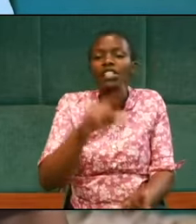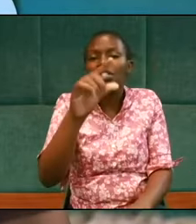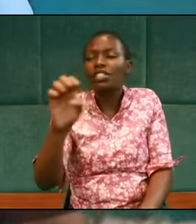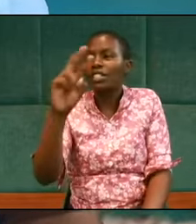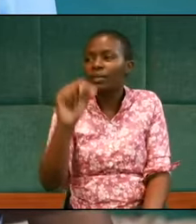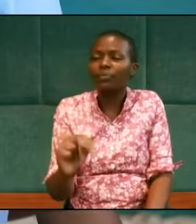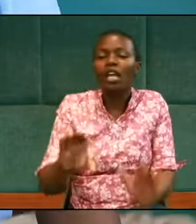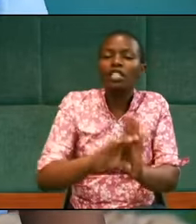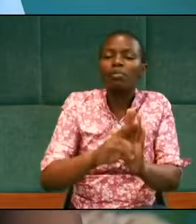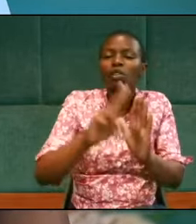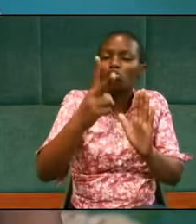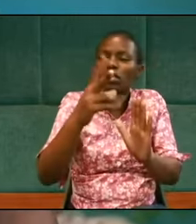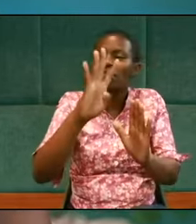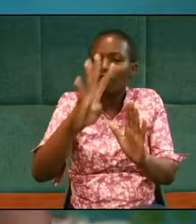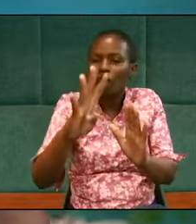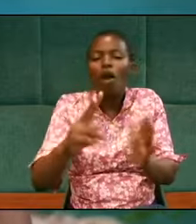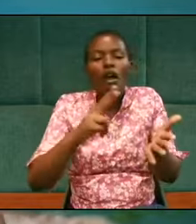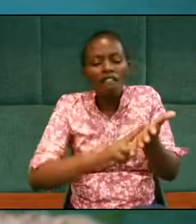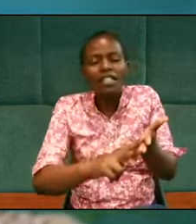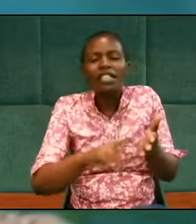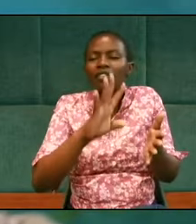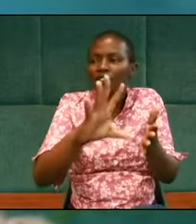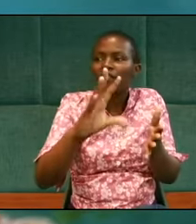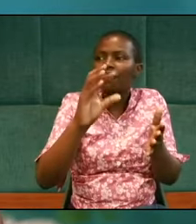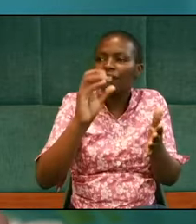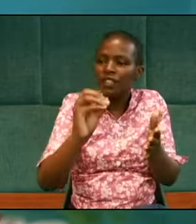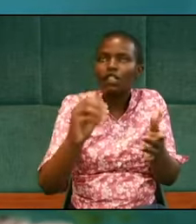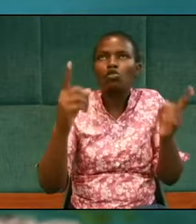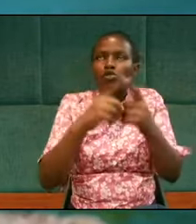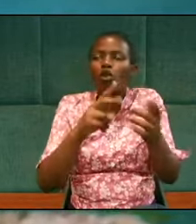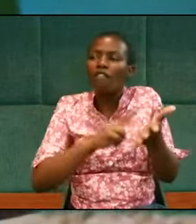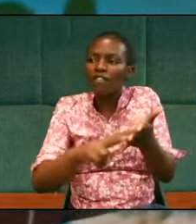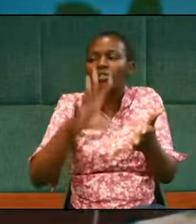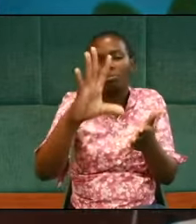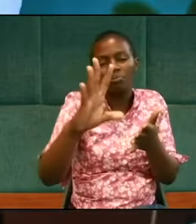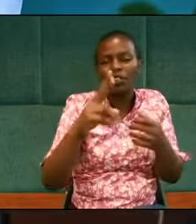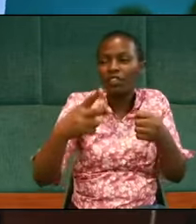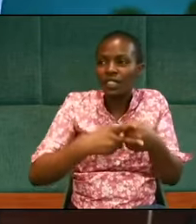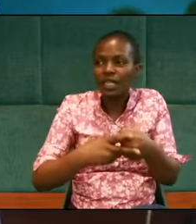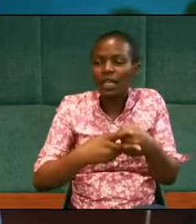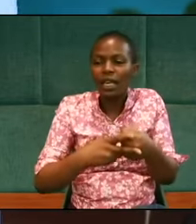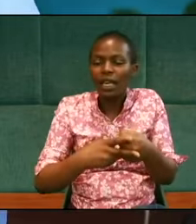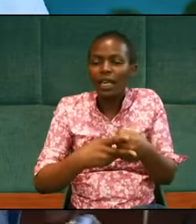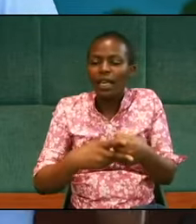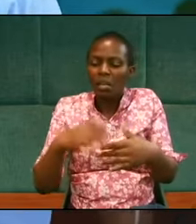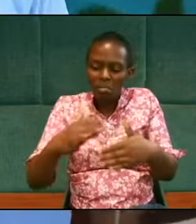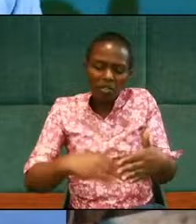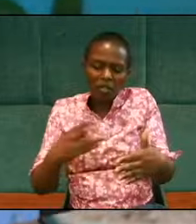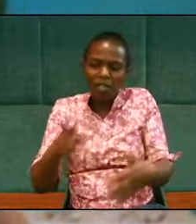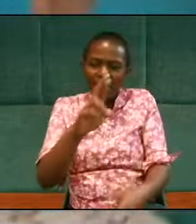to verse 57. Before Rebecca was married to Isaac, we're going to study today, they asked her, do you want to go with